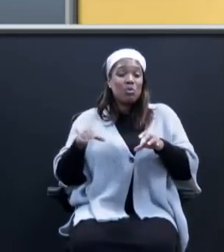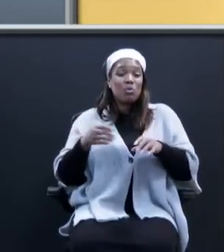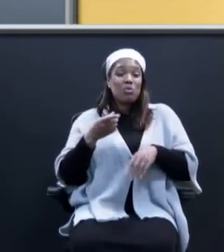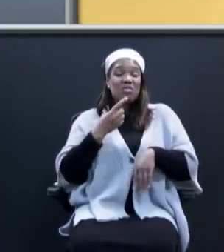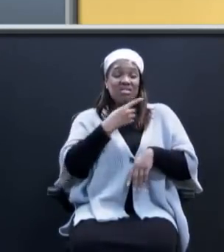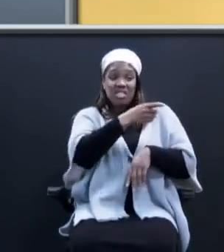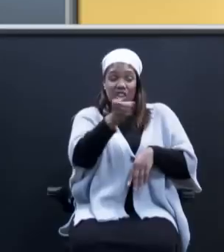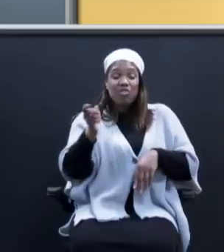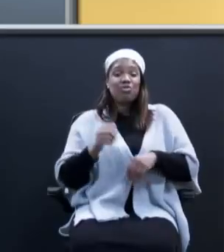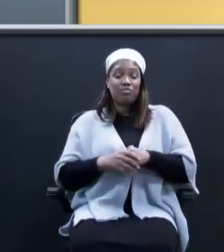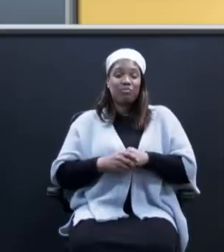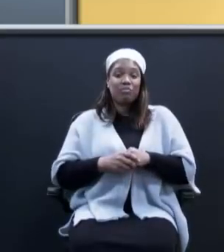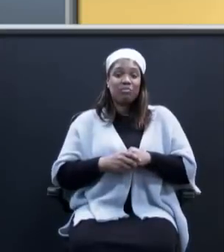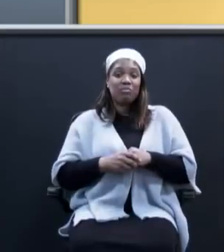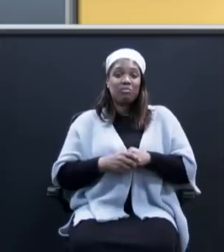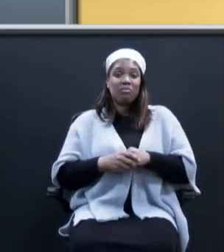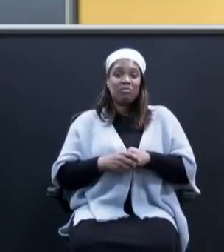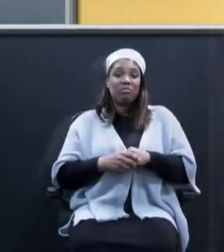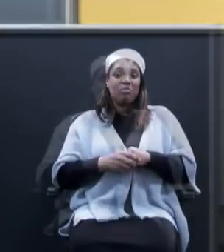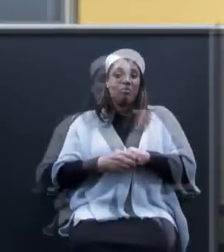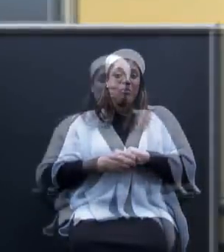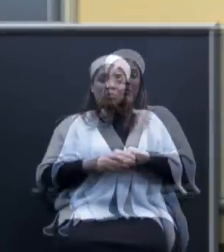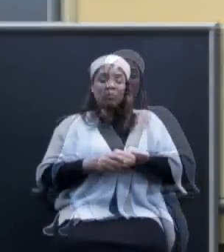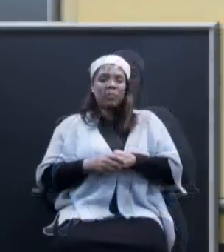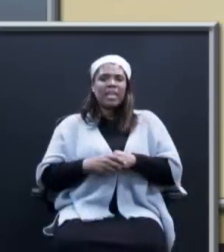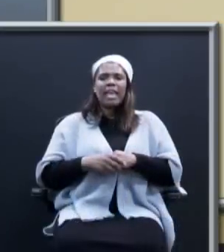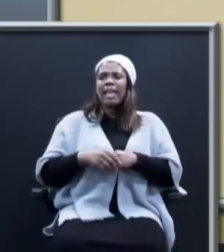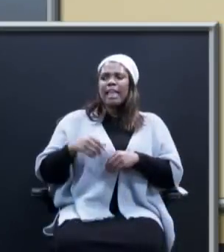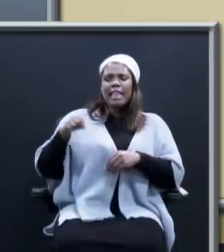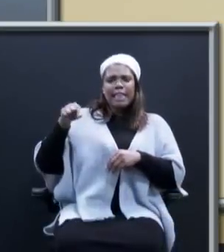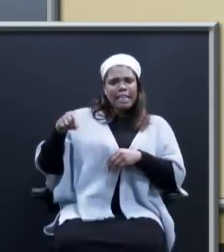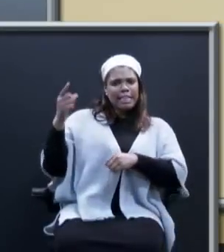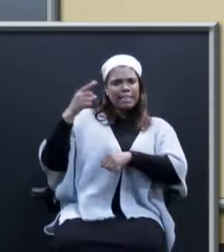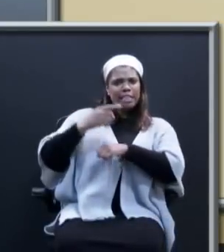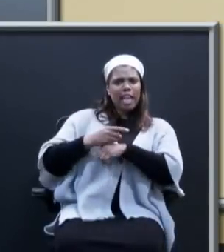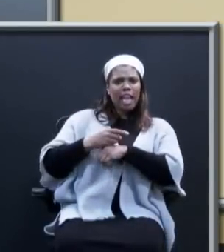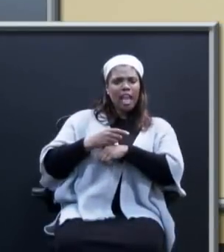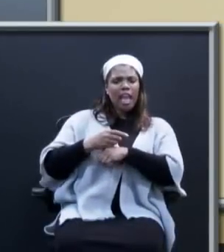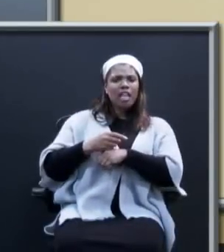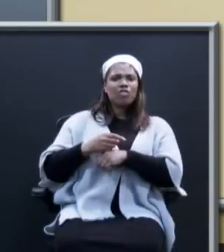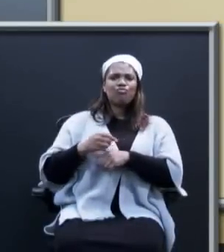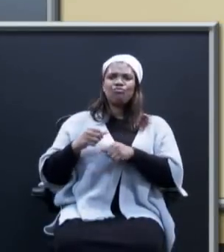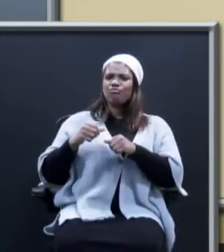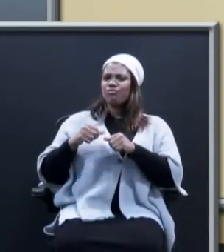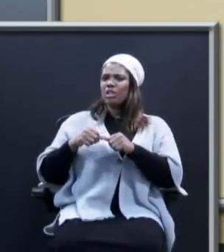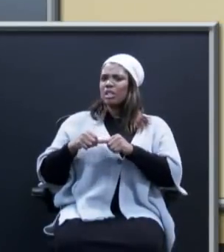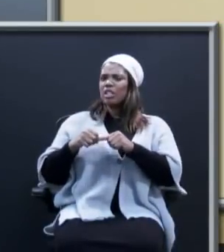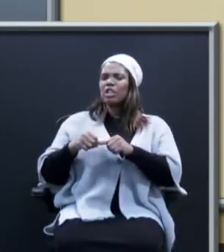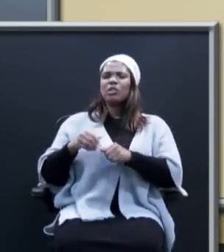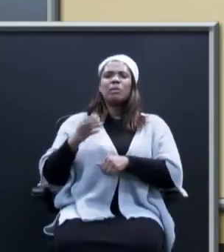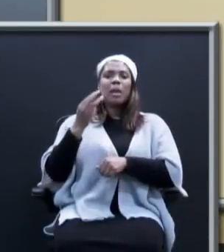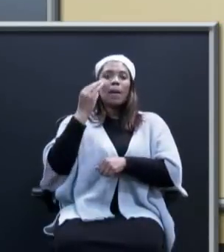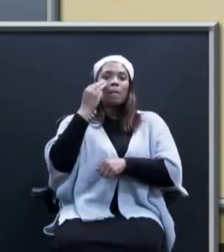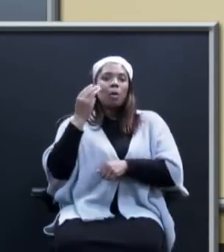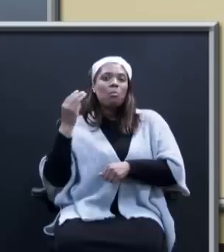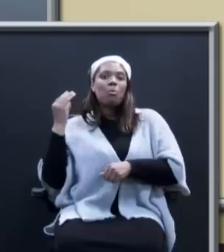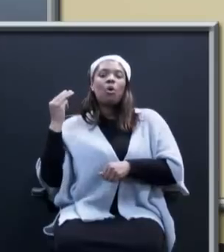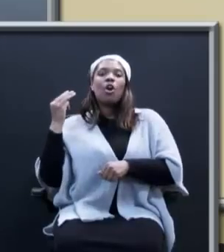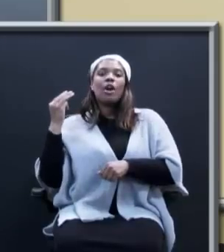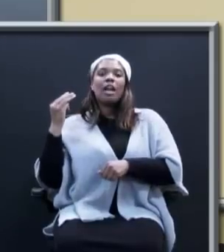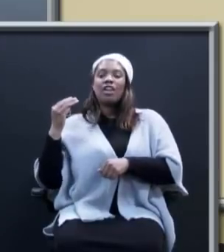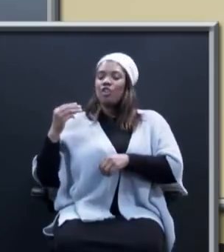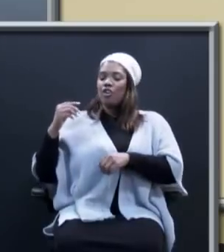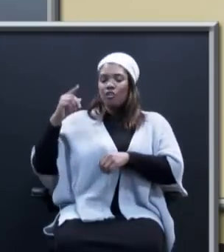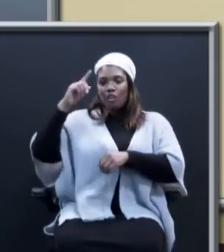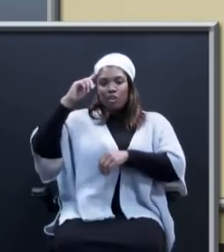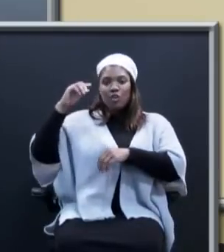read. And this day shall be unto you for a memorial. Uh-huh. And you shall keep it a feast to the Lord throughout your